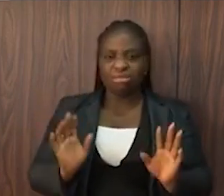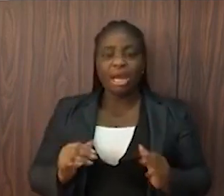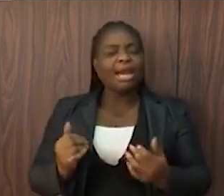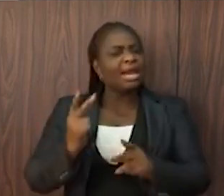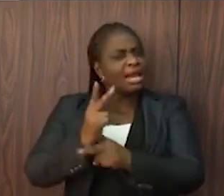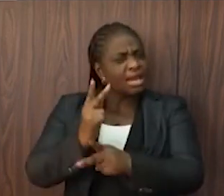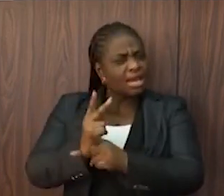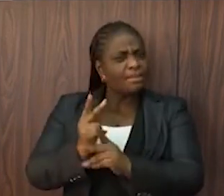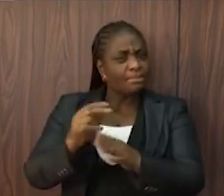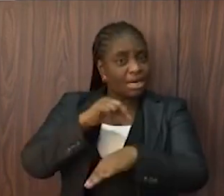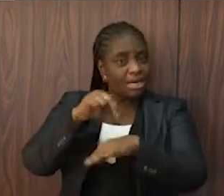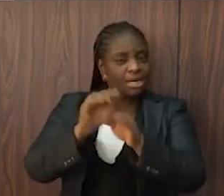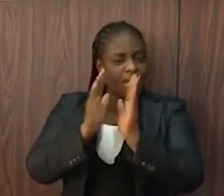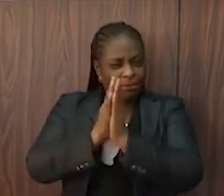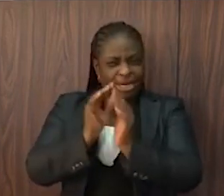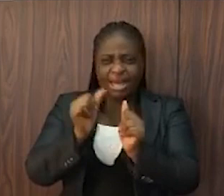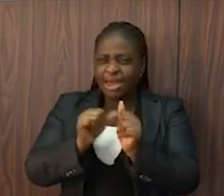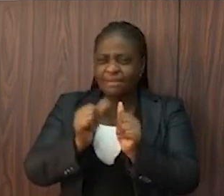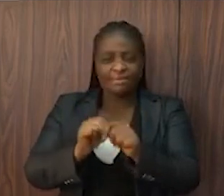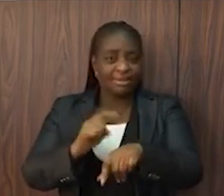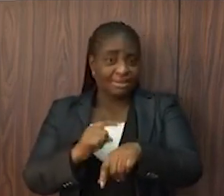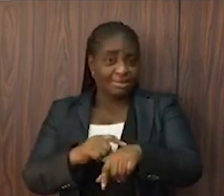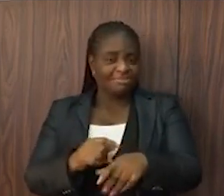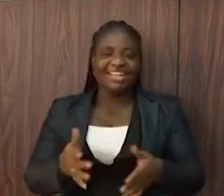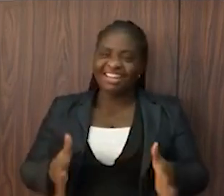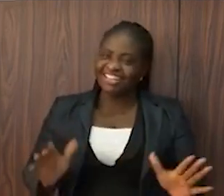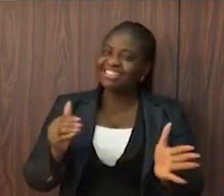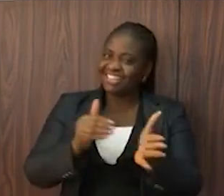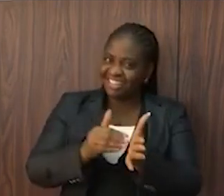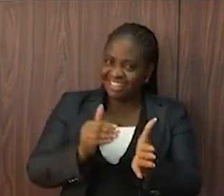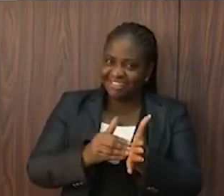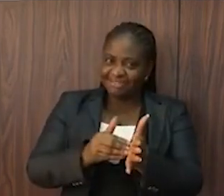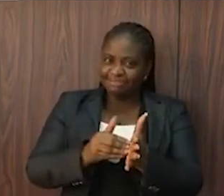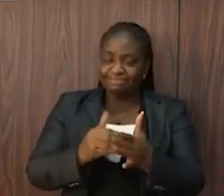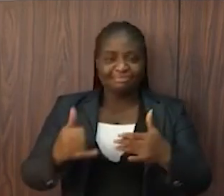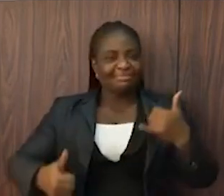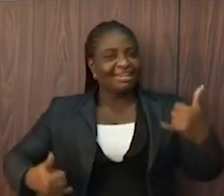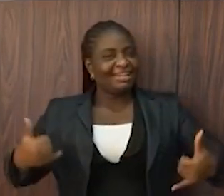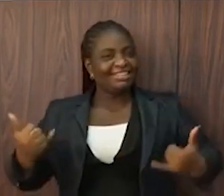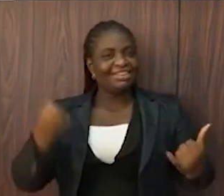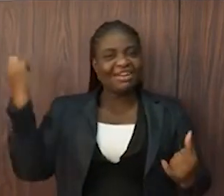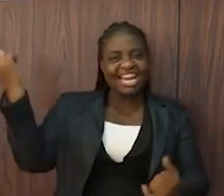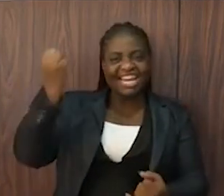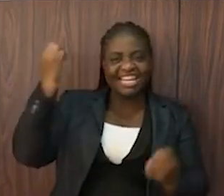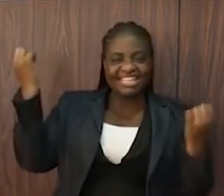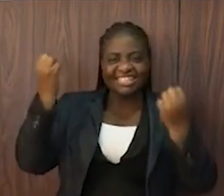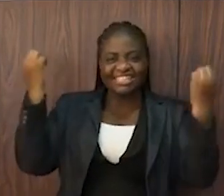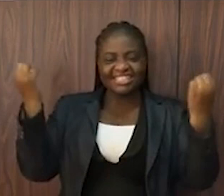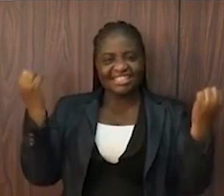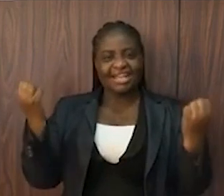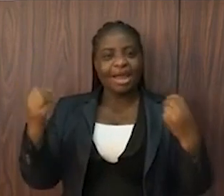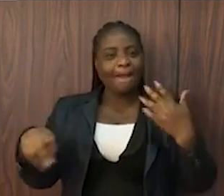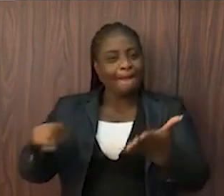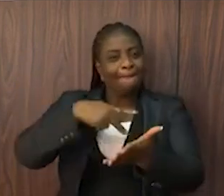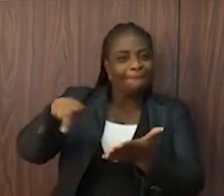prayers at all times. So let us again enjoy our Easter conventions,